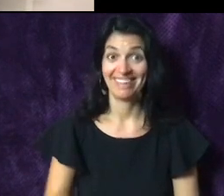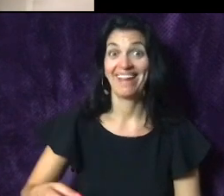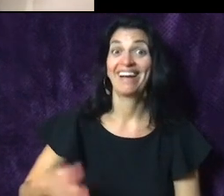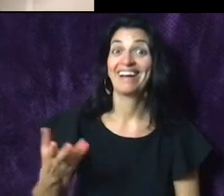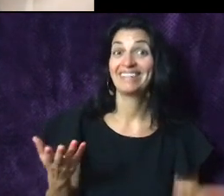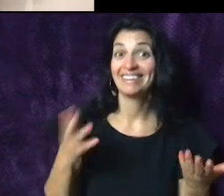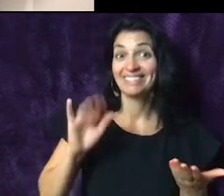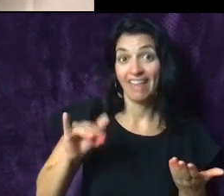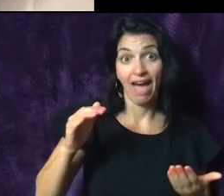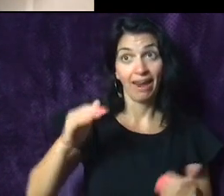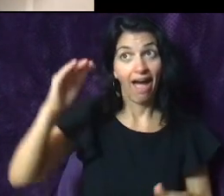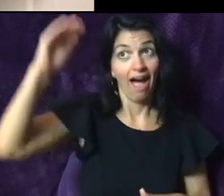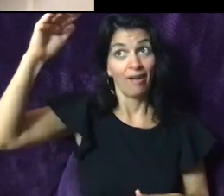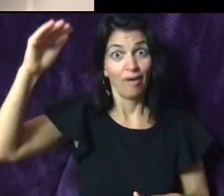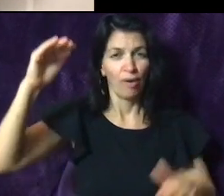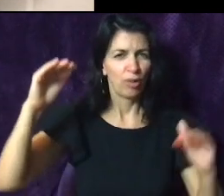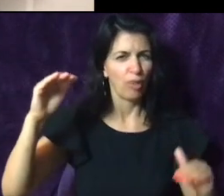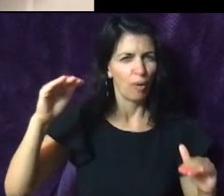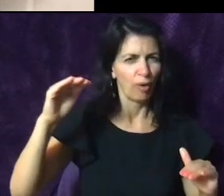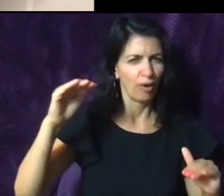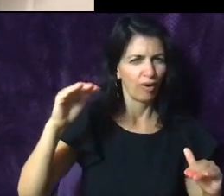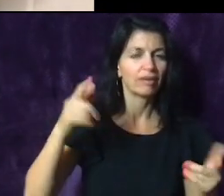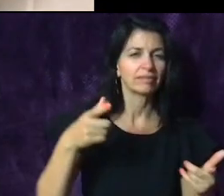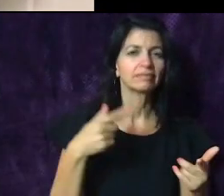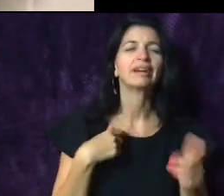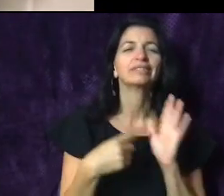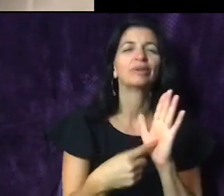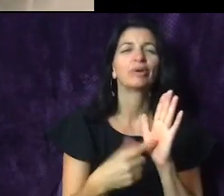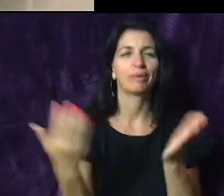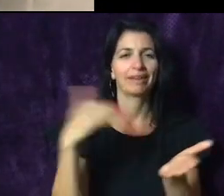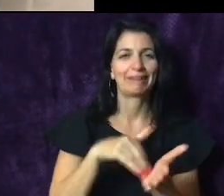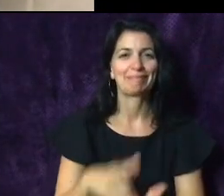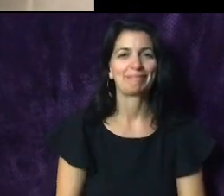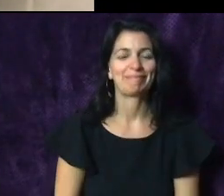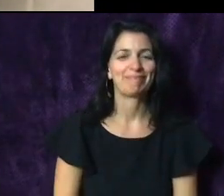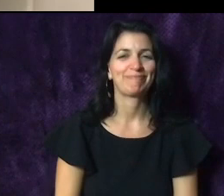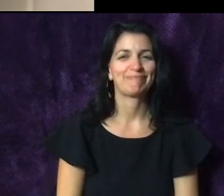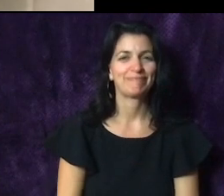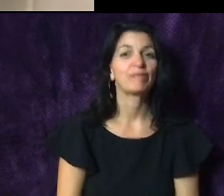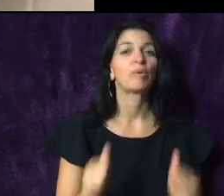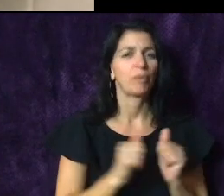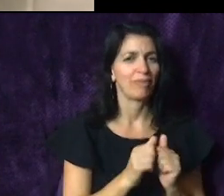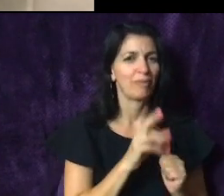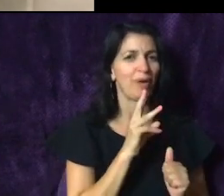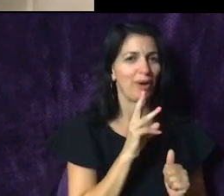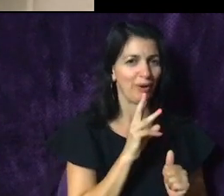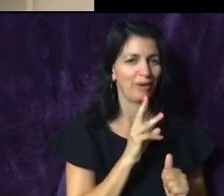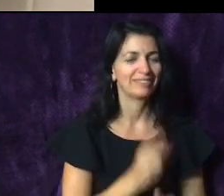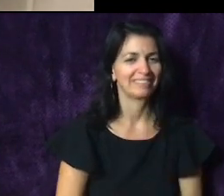So is that higher or lower? I'll do them both back and forth. First one with the water.